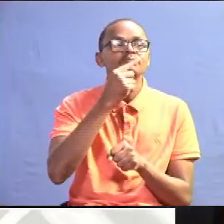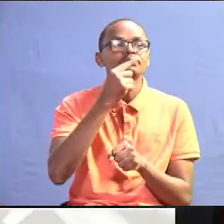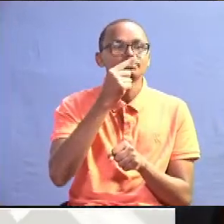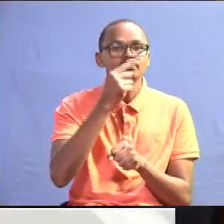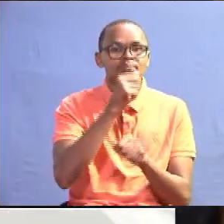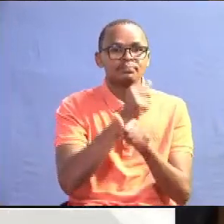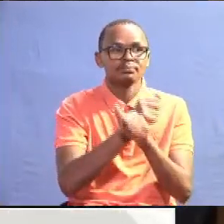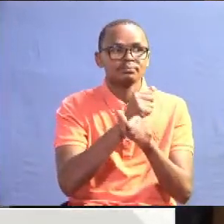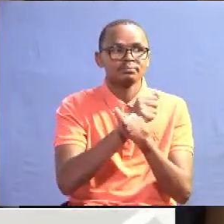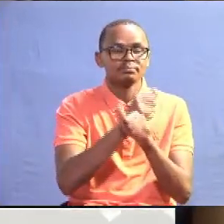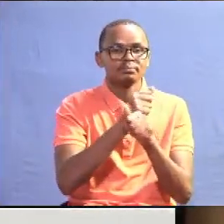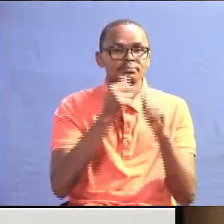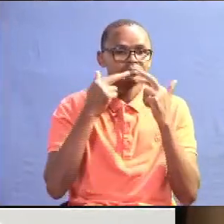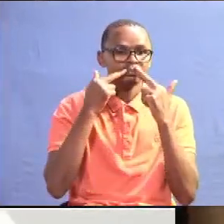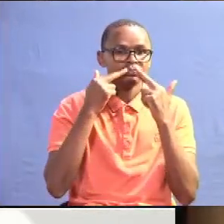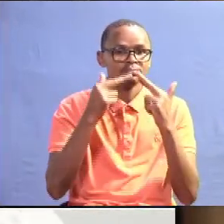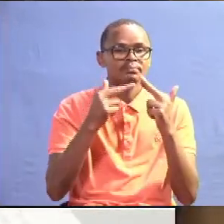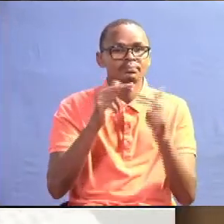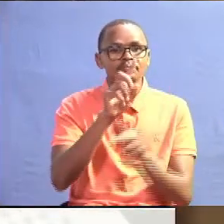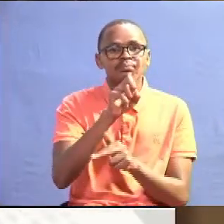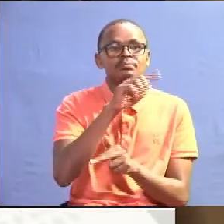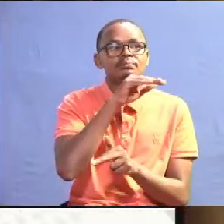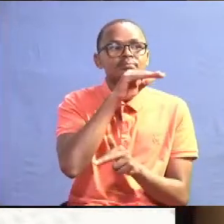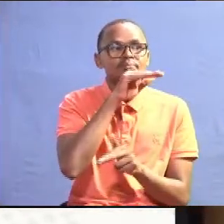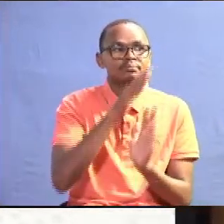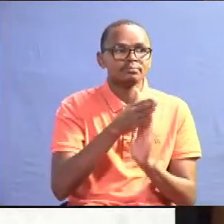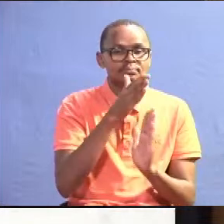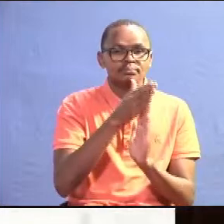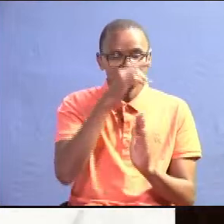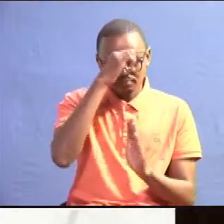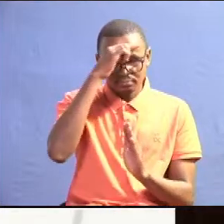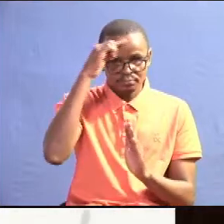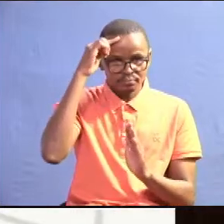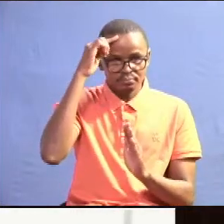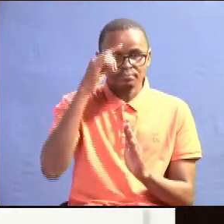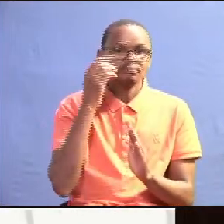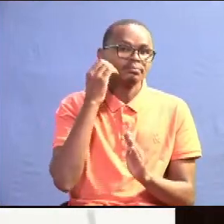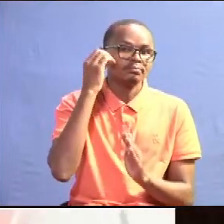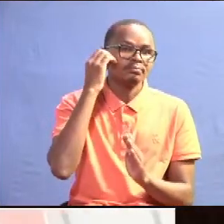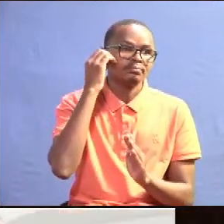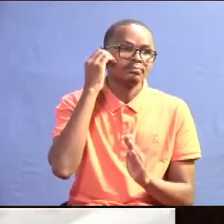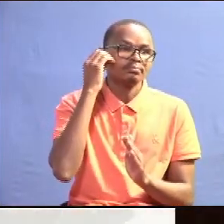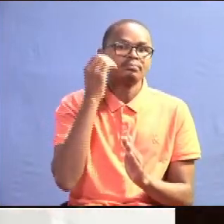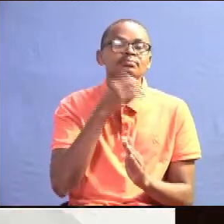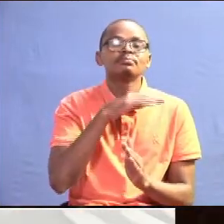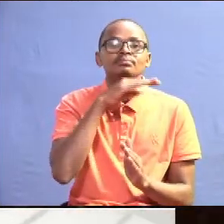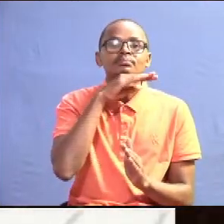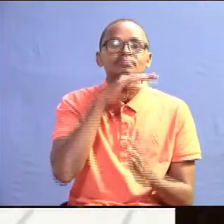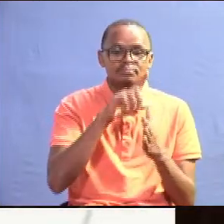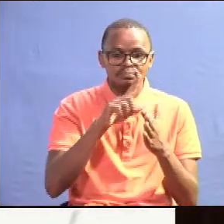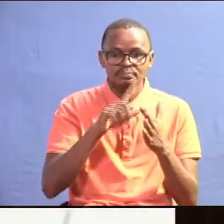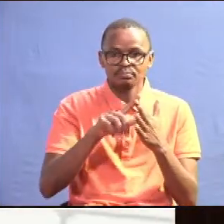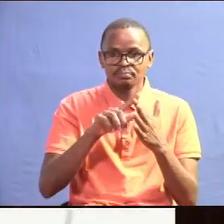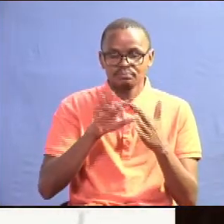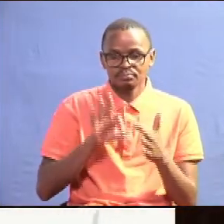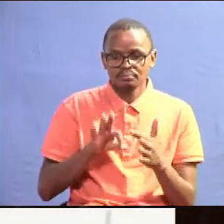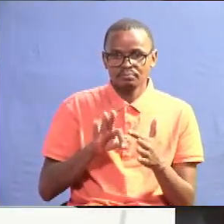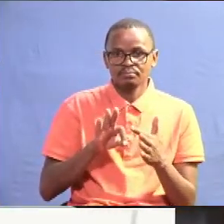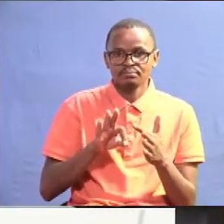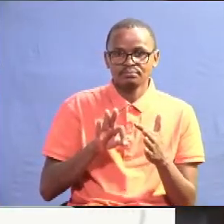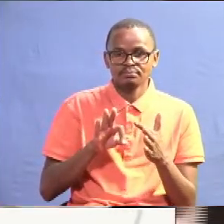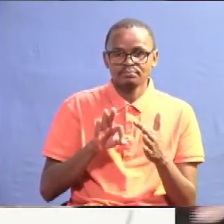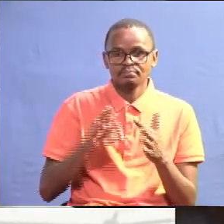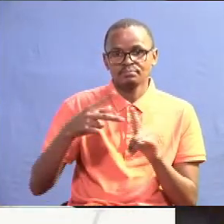security agencies report at least 1 death weekly due to domestic violence. He also mentioned that cases of female genital